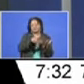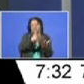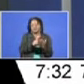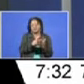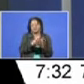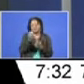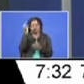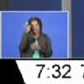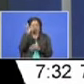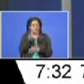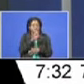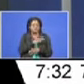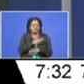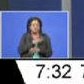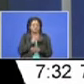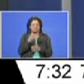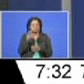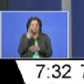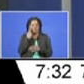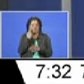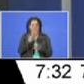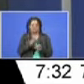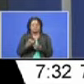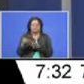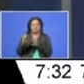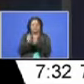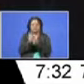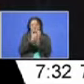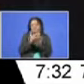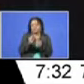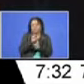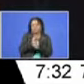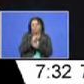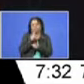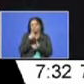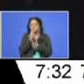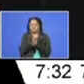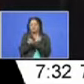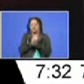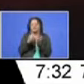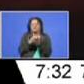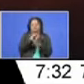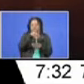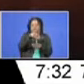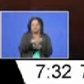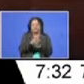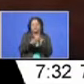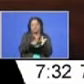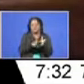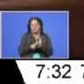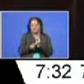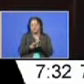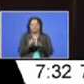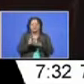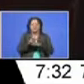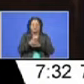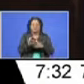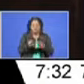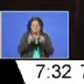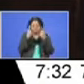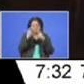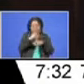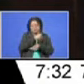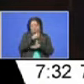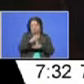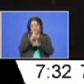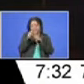with some workers who truly love it. It's a job that requires an early upper. Supervisor at